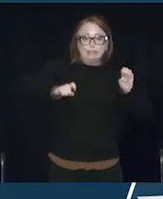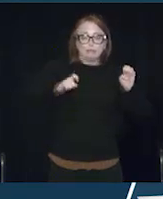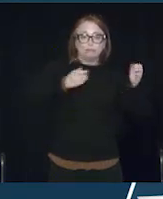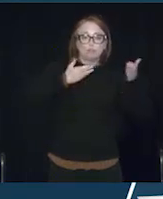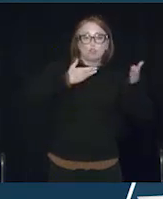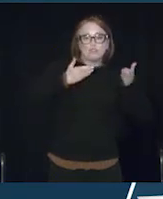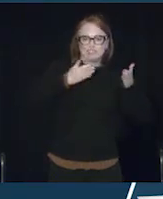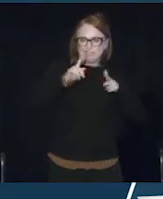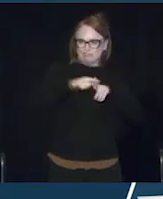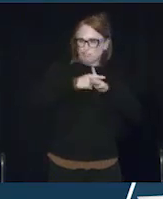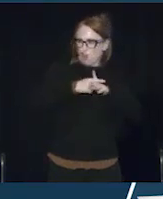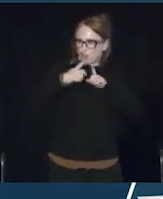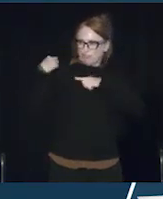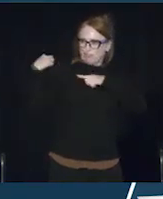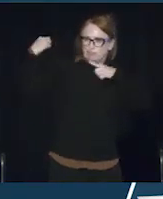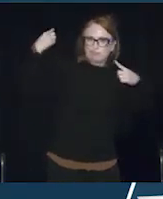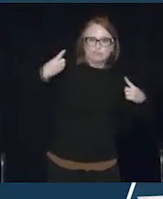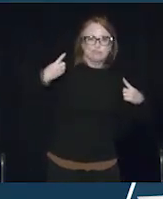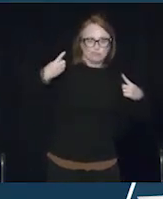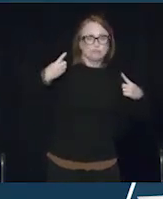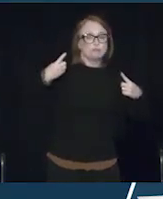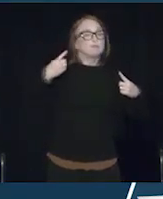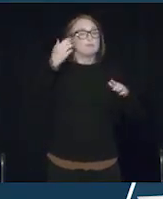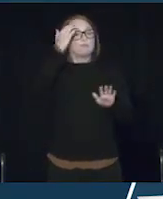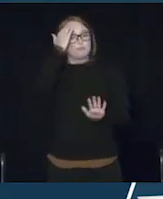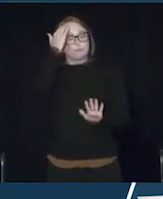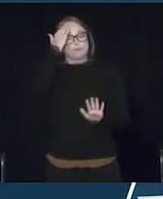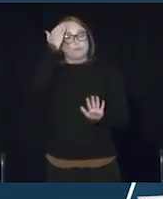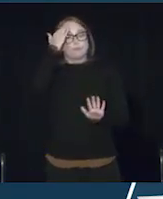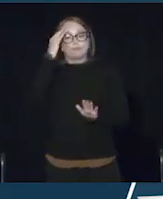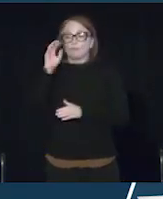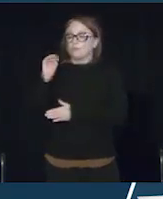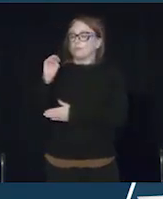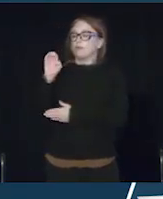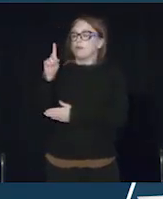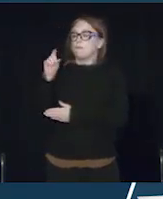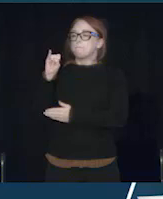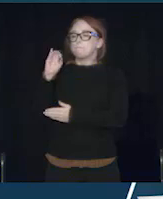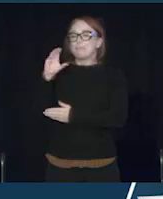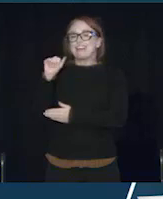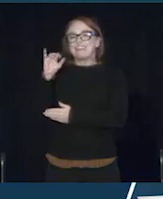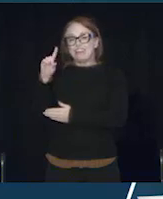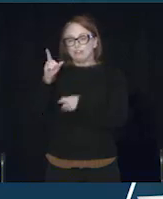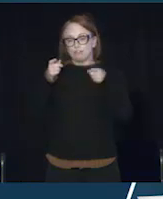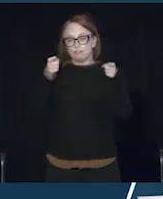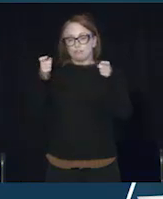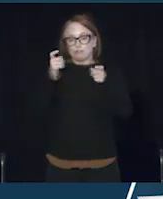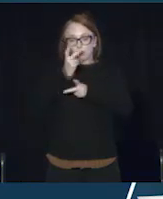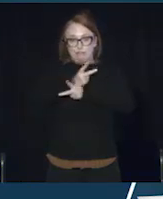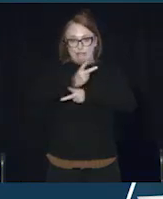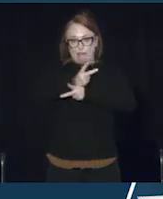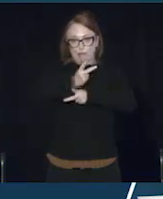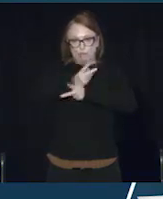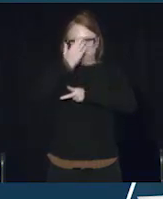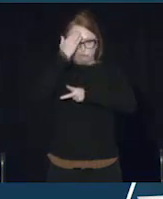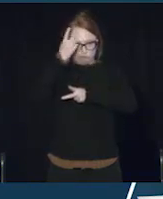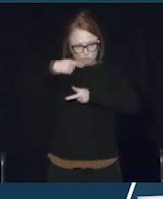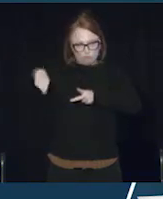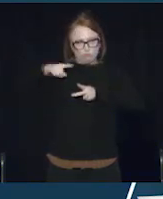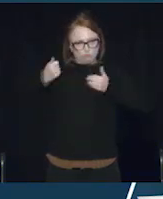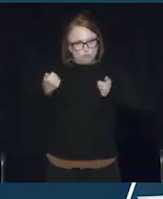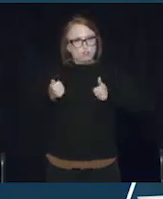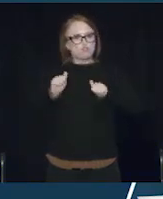beginning. Now, I know with the Medicaid managed care, or I know you guys are trying to do